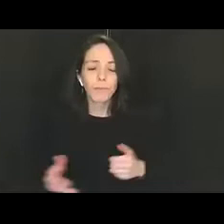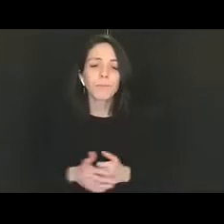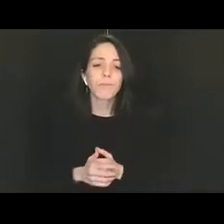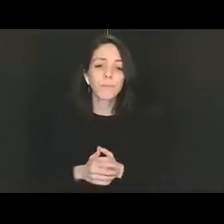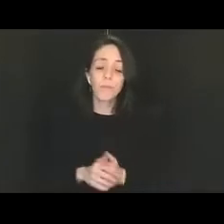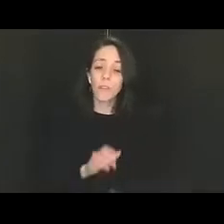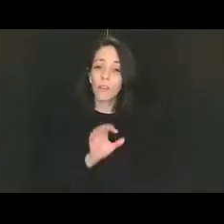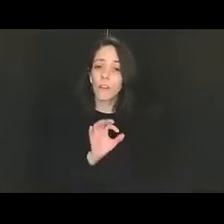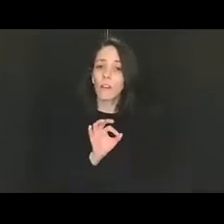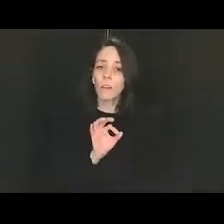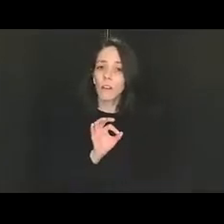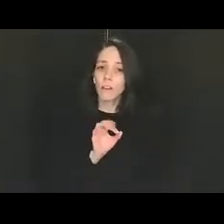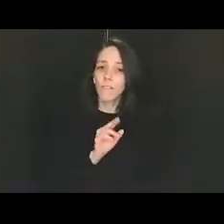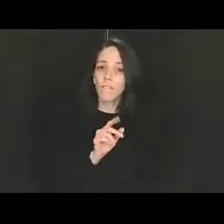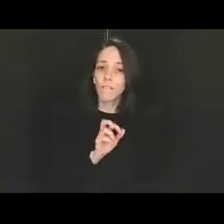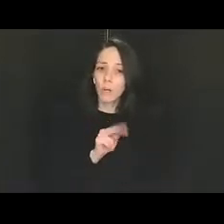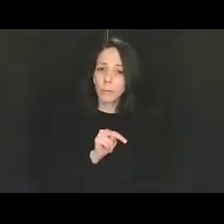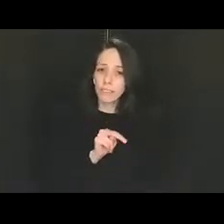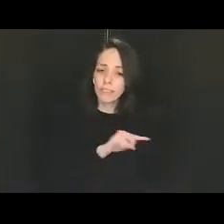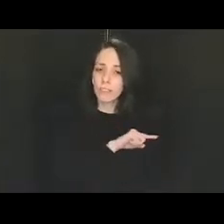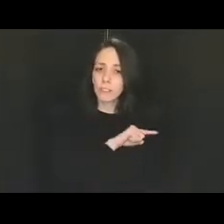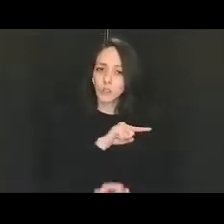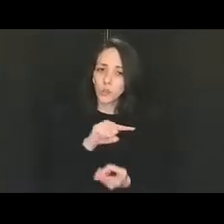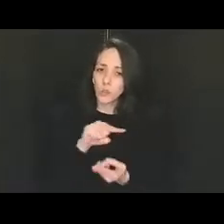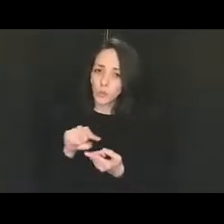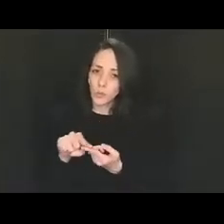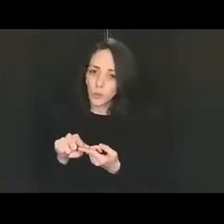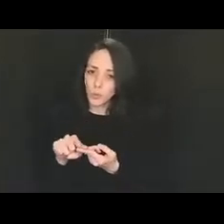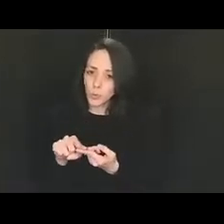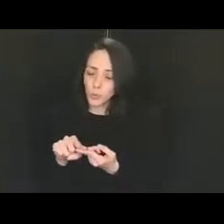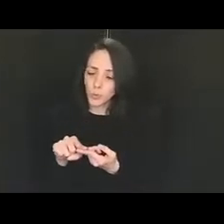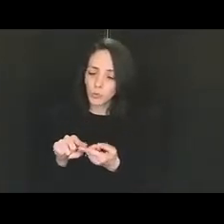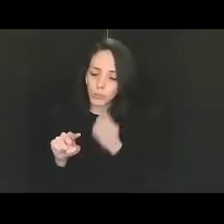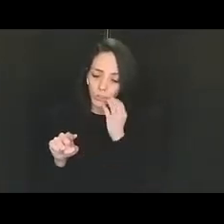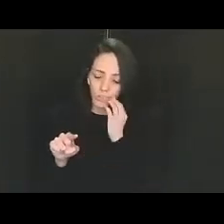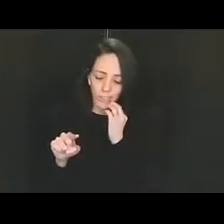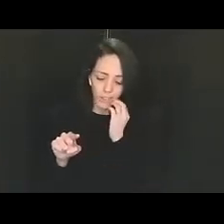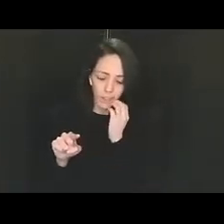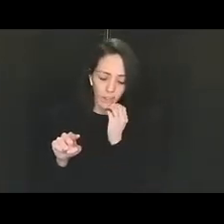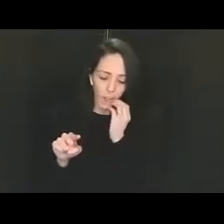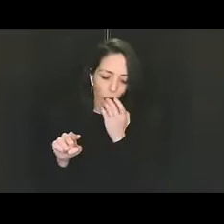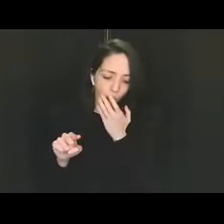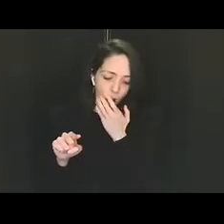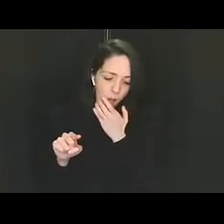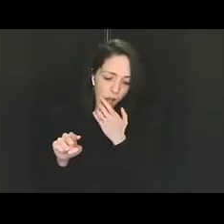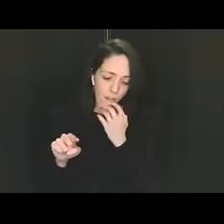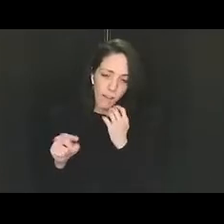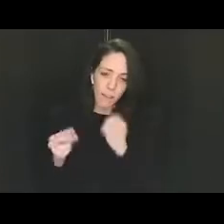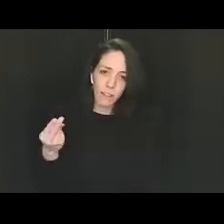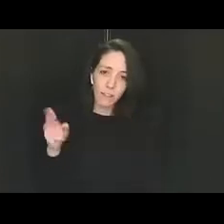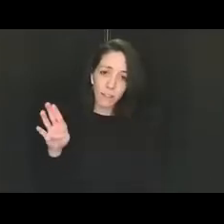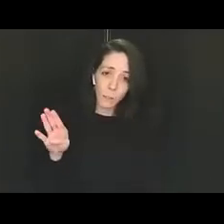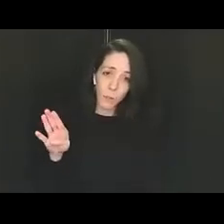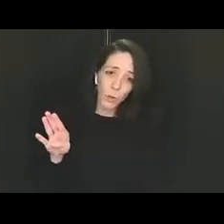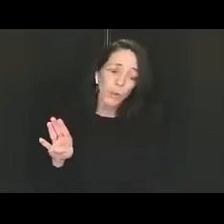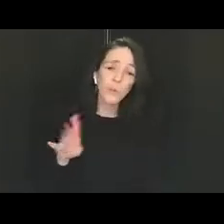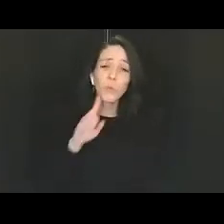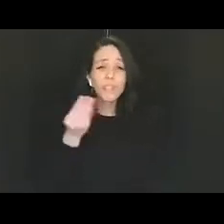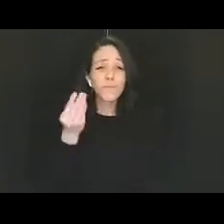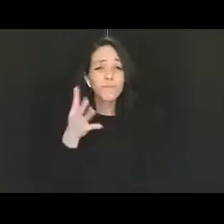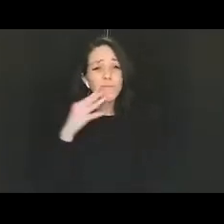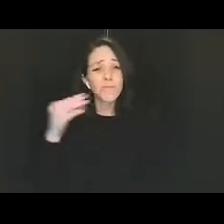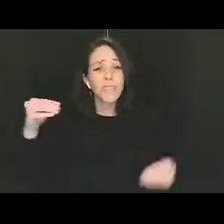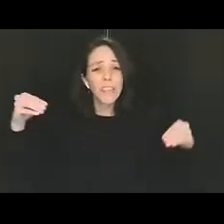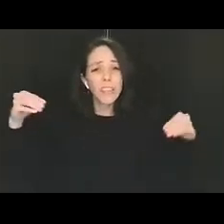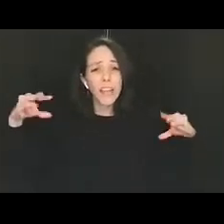I think it's Kinnaman to from Hillsborough, lighting is terribly bad. There's no